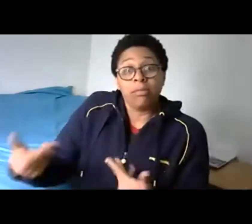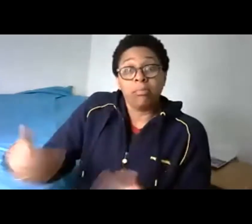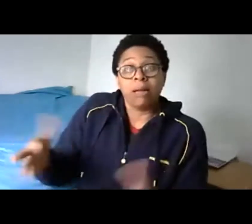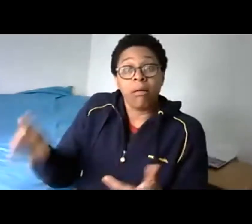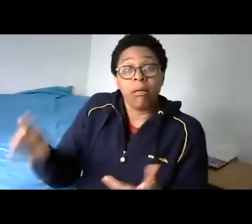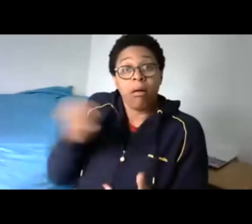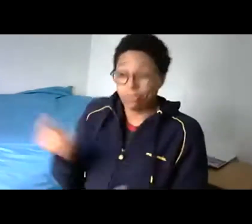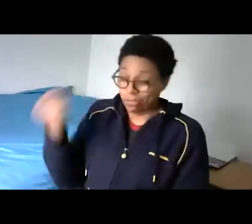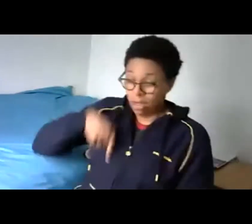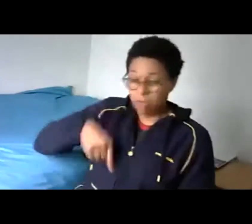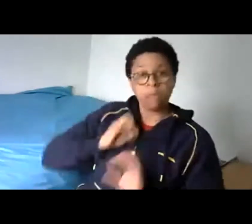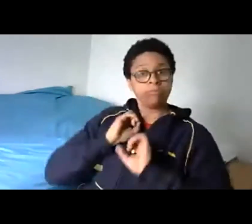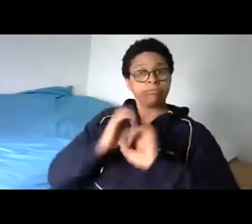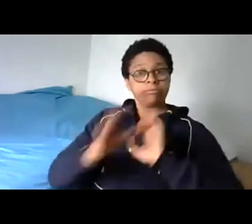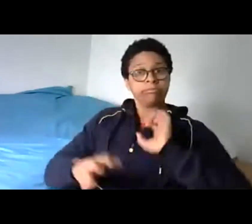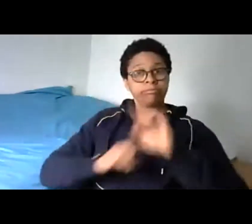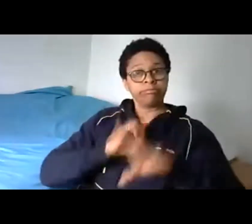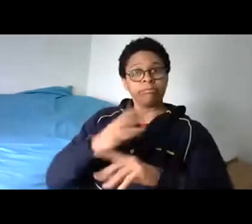and